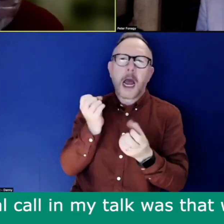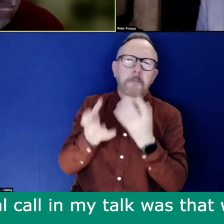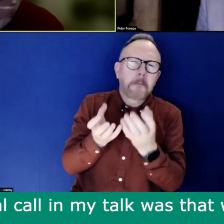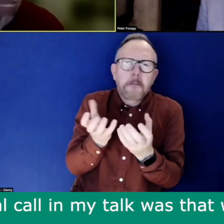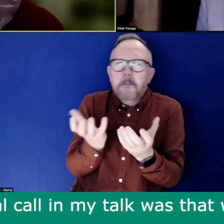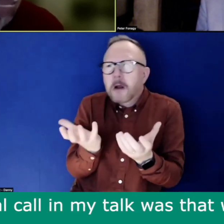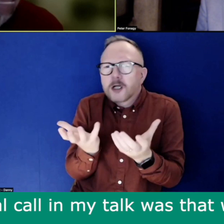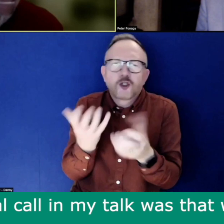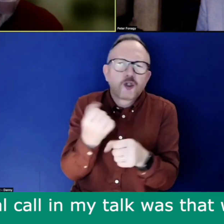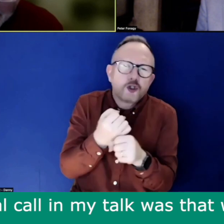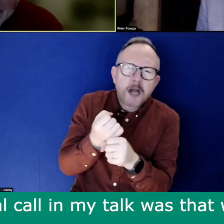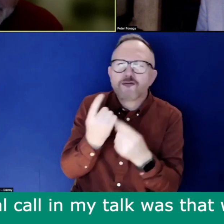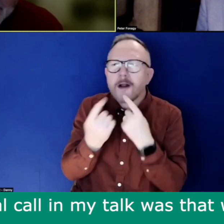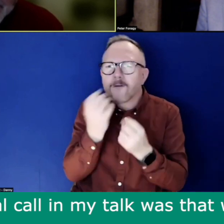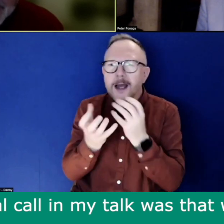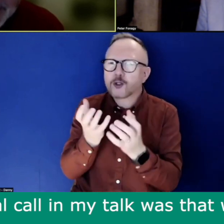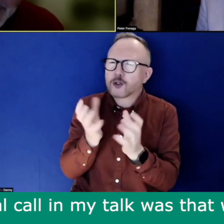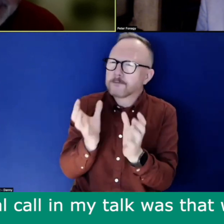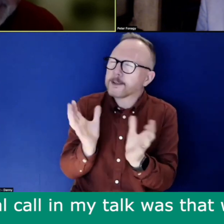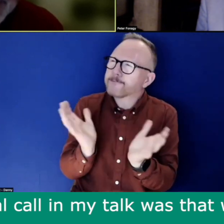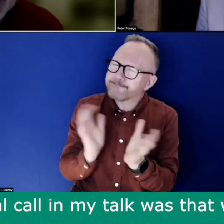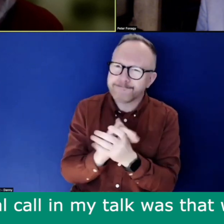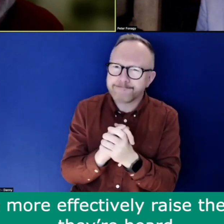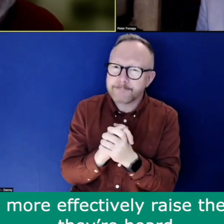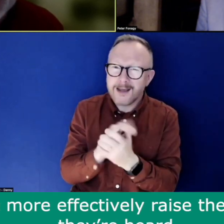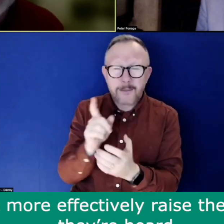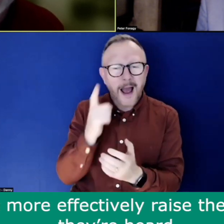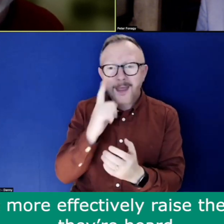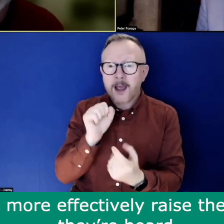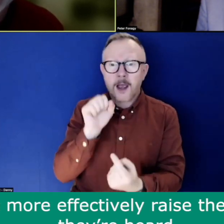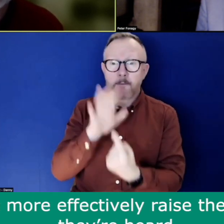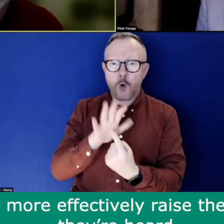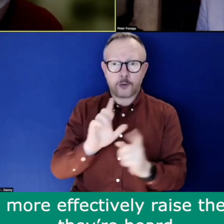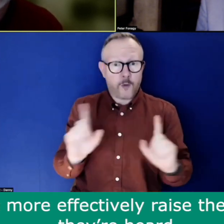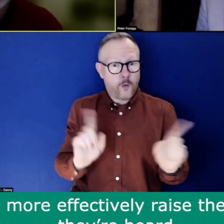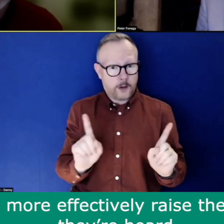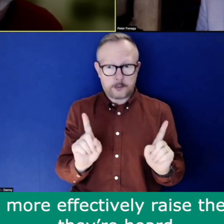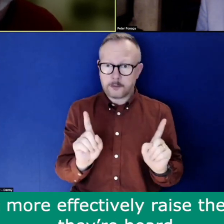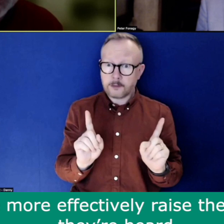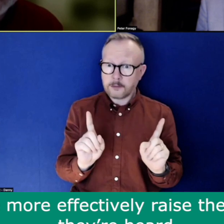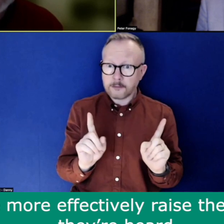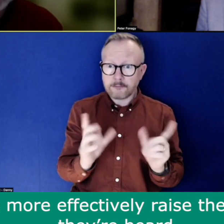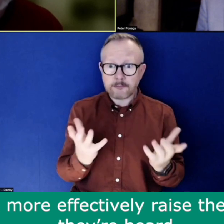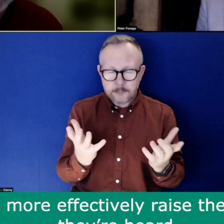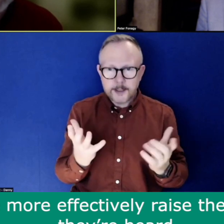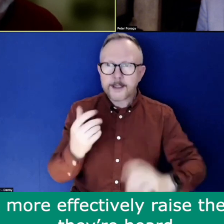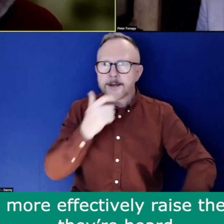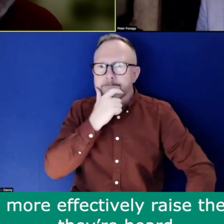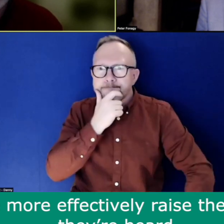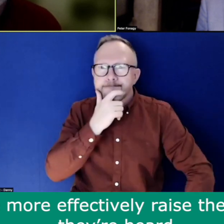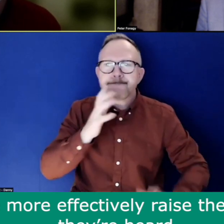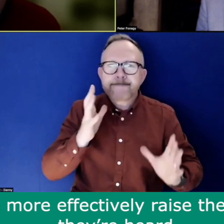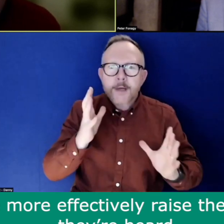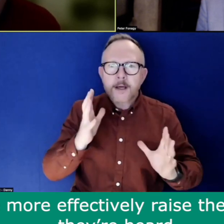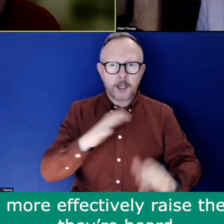my final call in my talk was that we continue to think about how we more effectively raise the